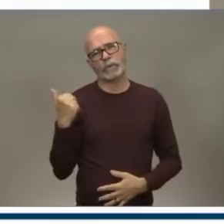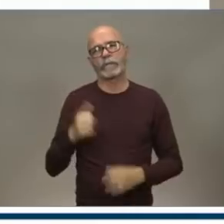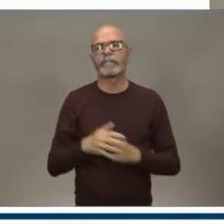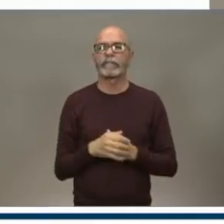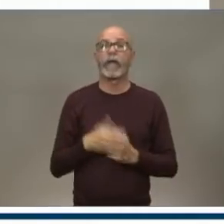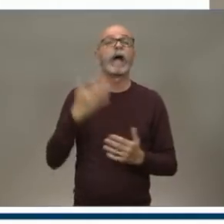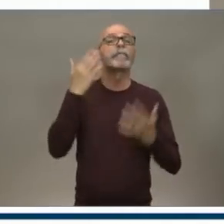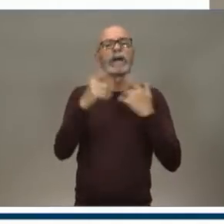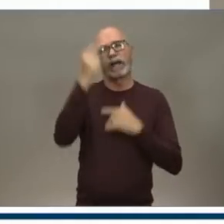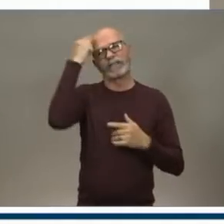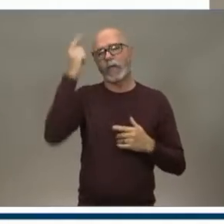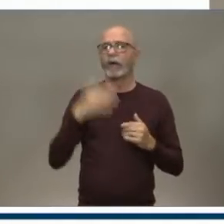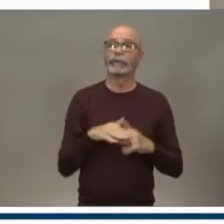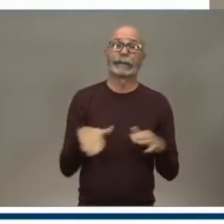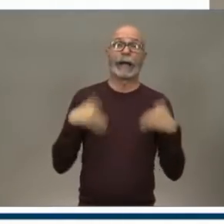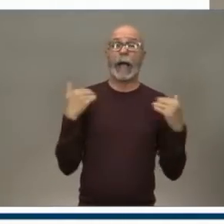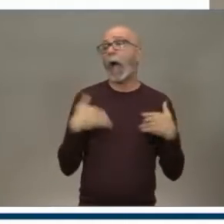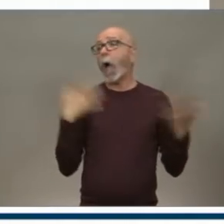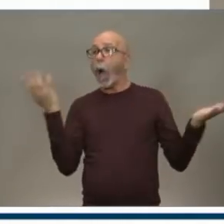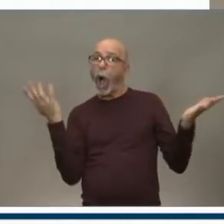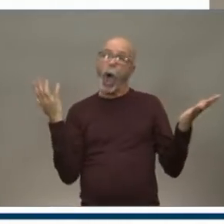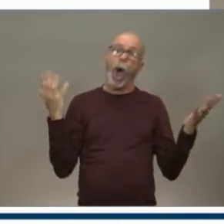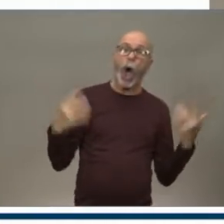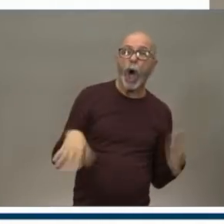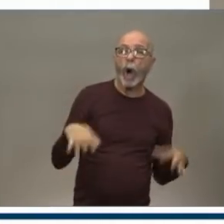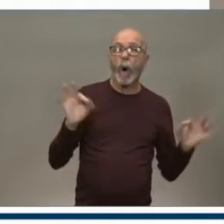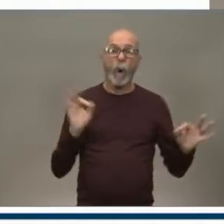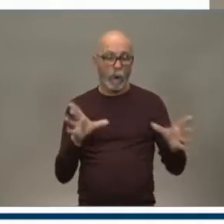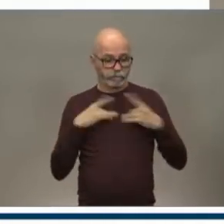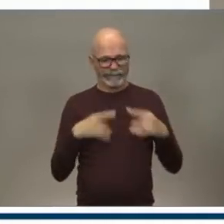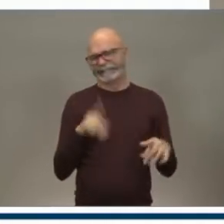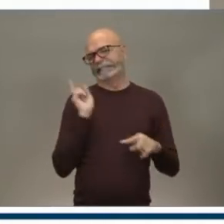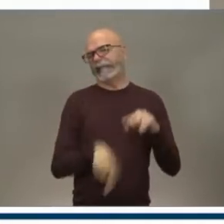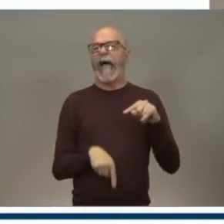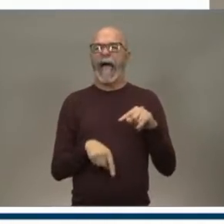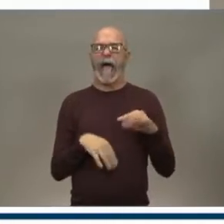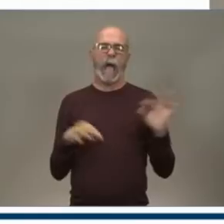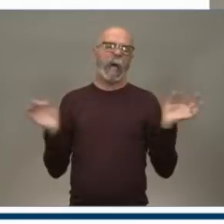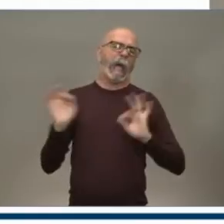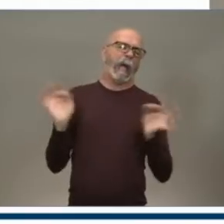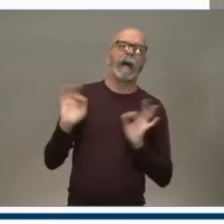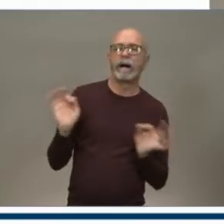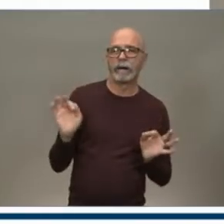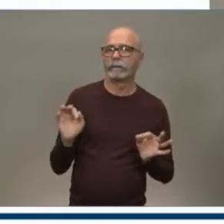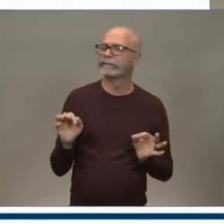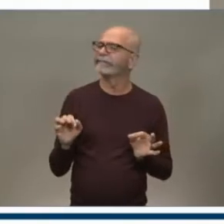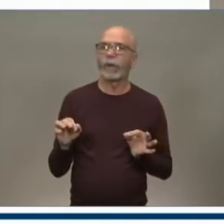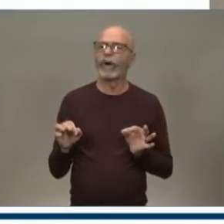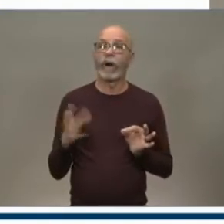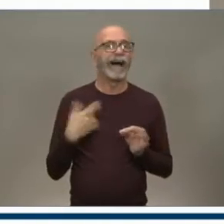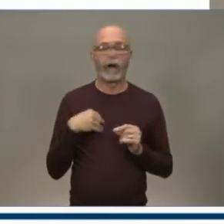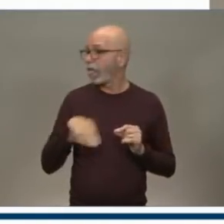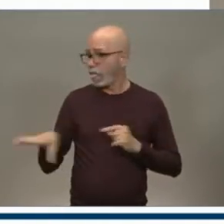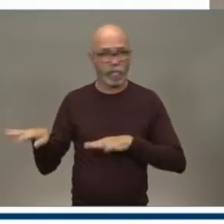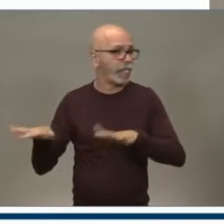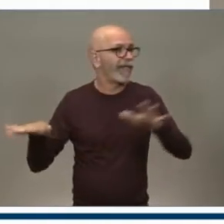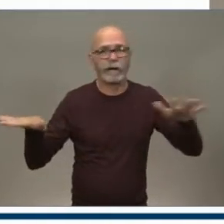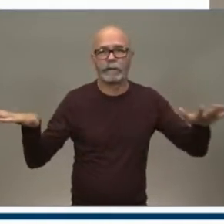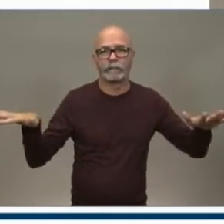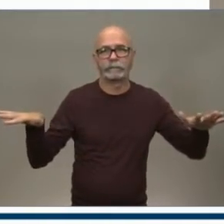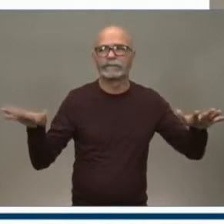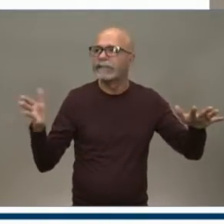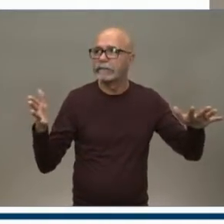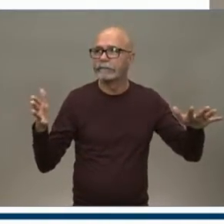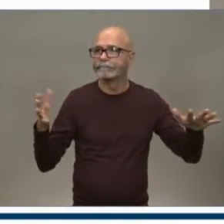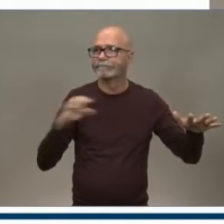vulnerable, that you're a healthy young person, but you don't know who is in your social circle. Who in your social circle maybe has